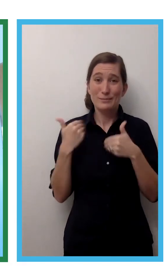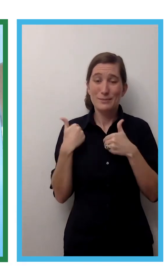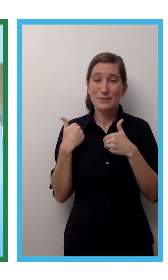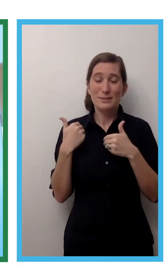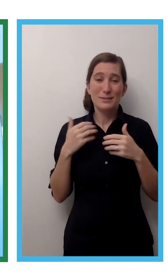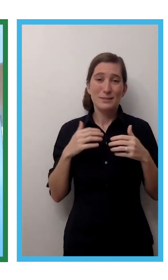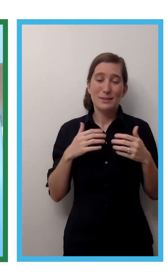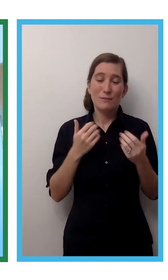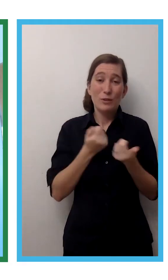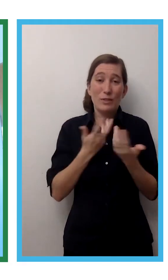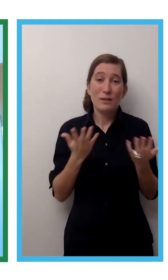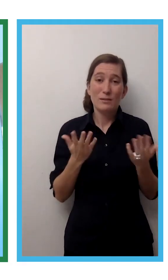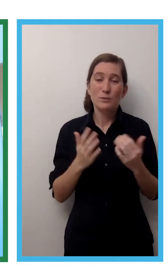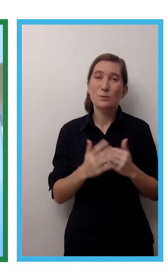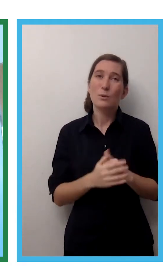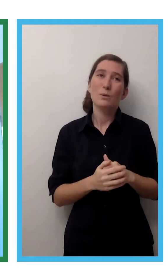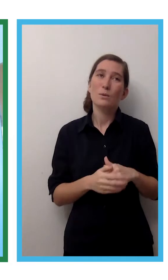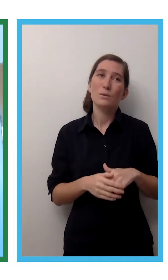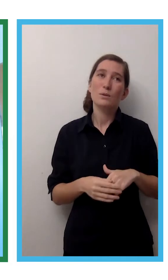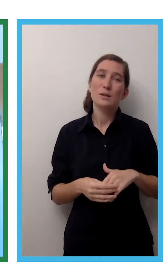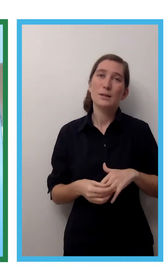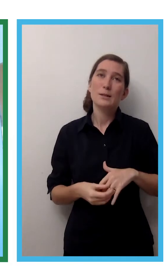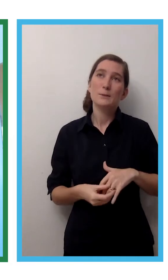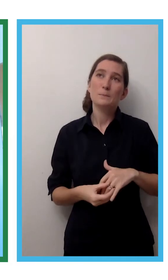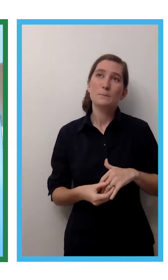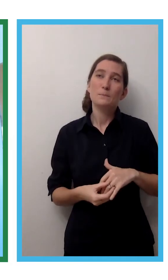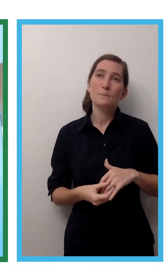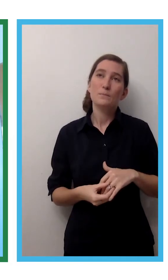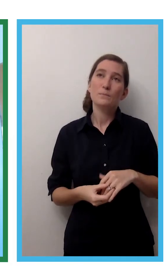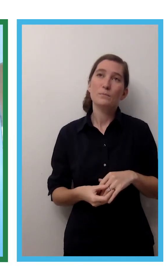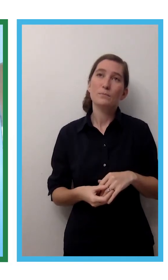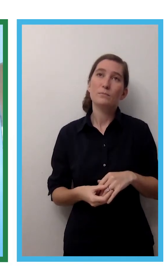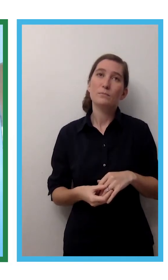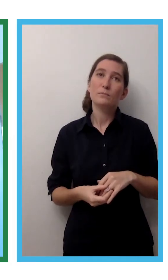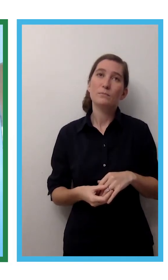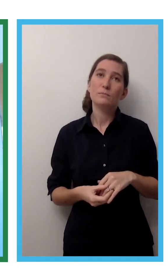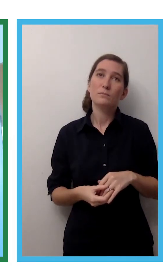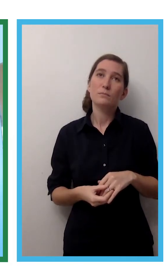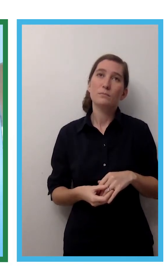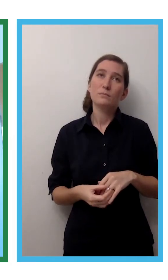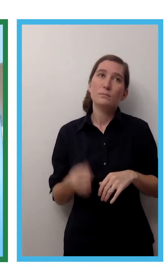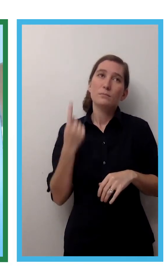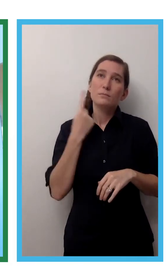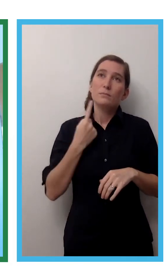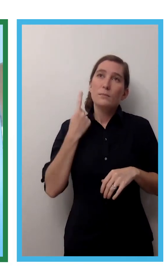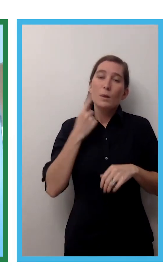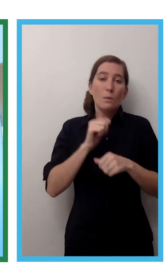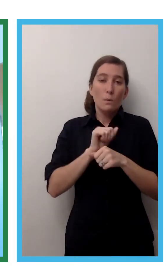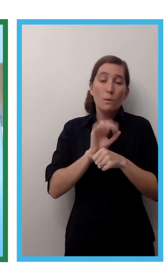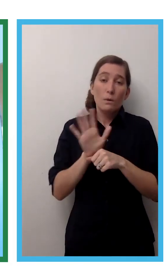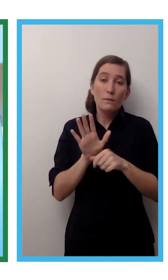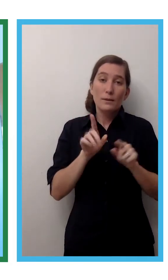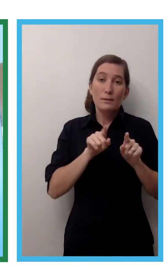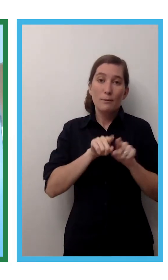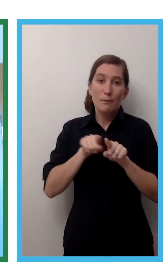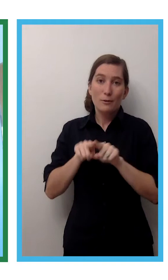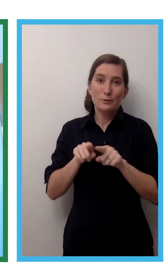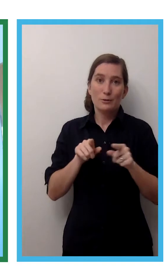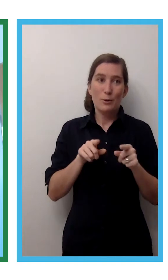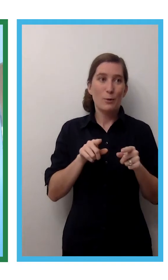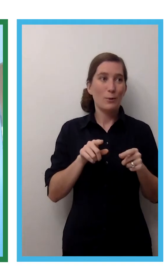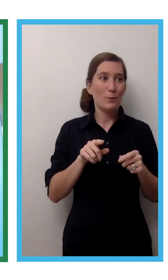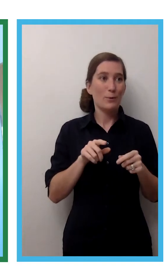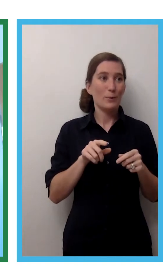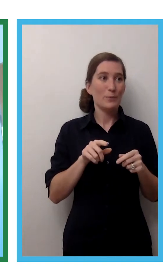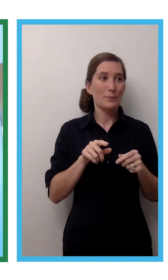time. The pandemic also brought that supplier diversity conversation forward, in our